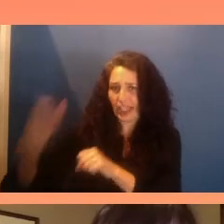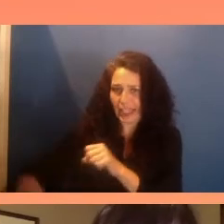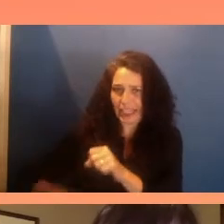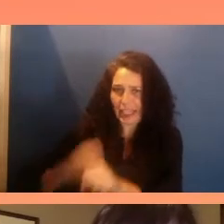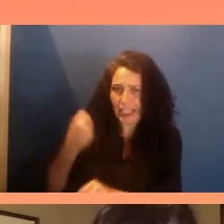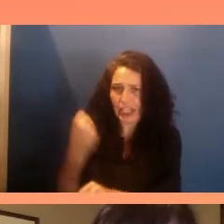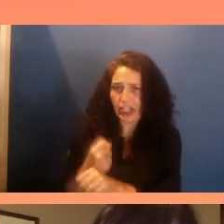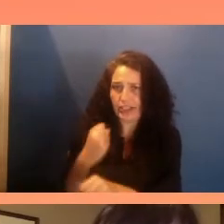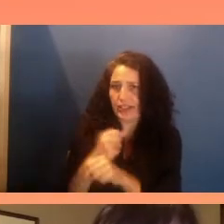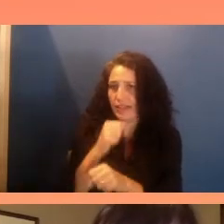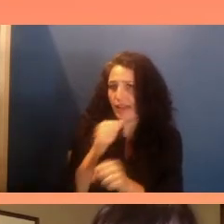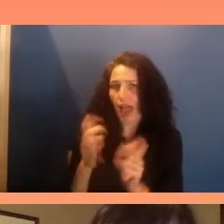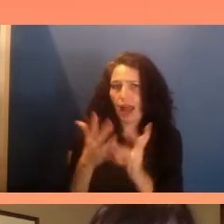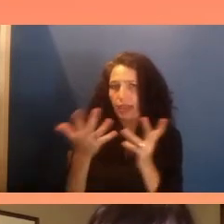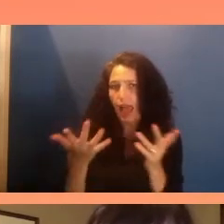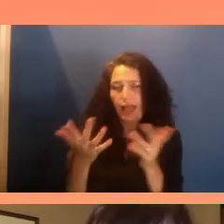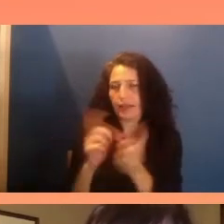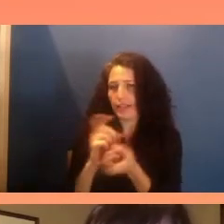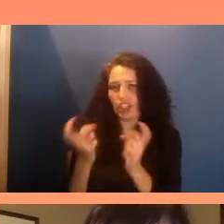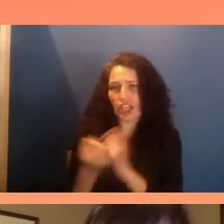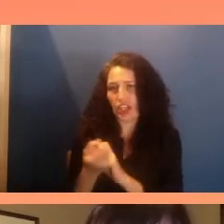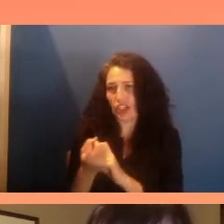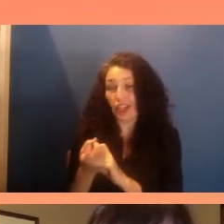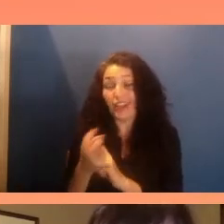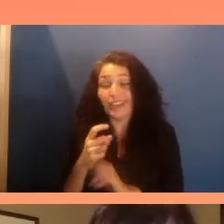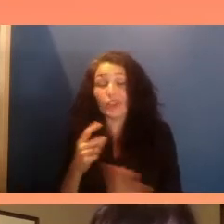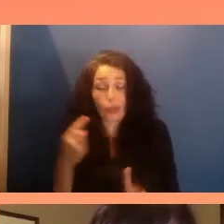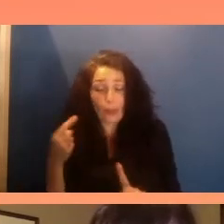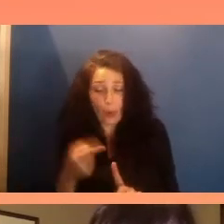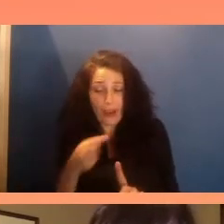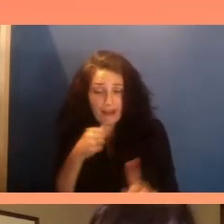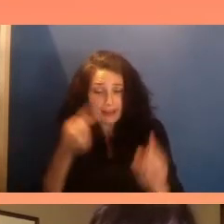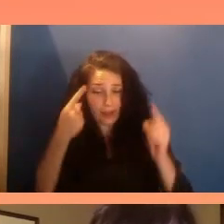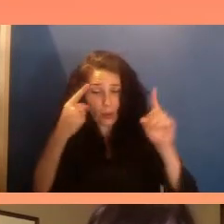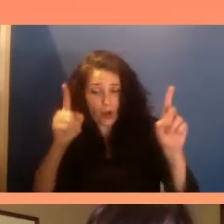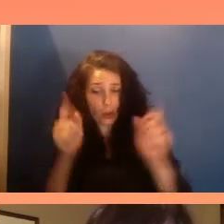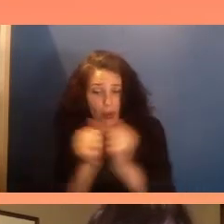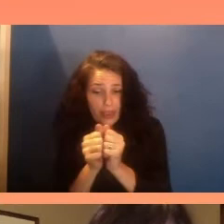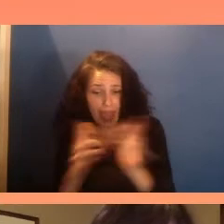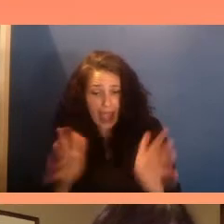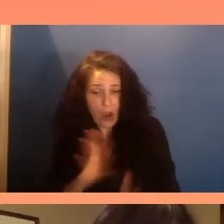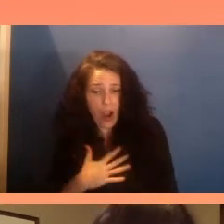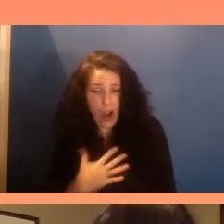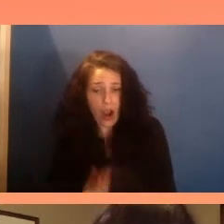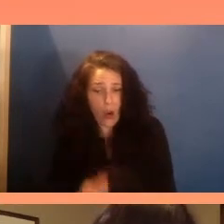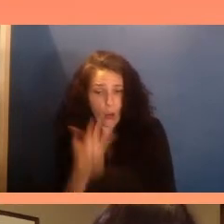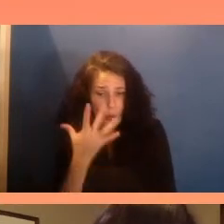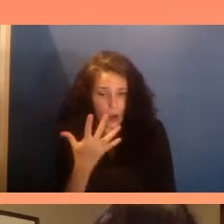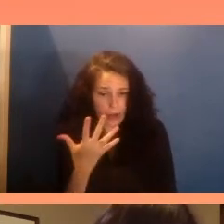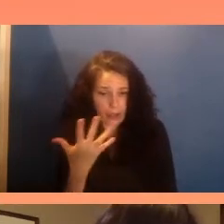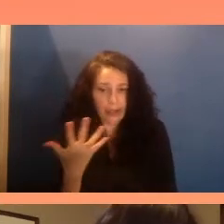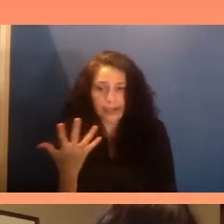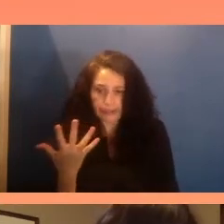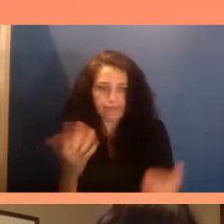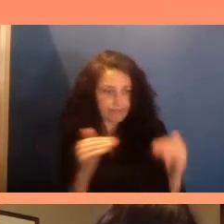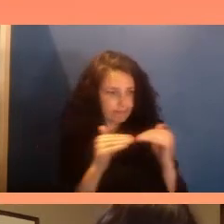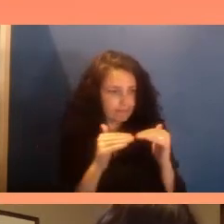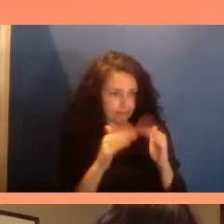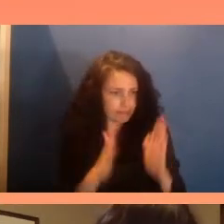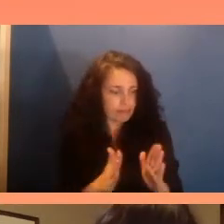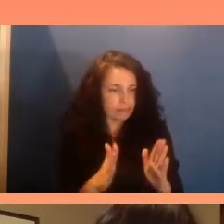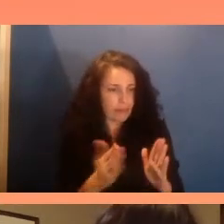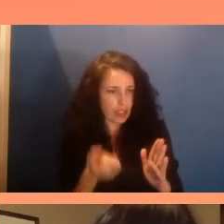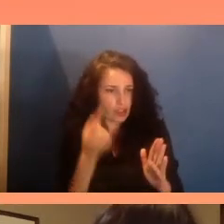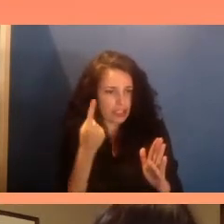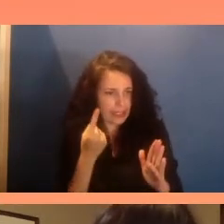much has changed. So it doesn't work unless our white counterparts agree that they have a role in it, a critical role,